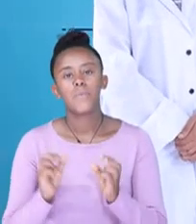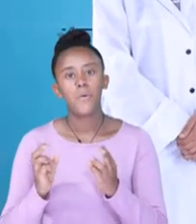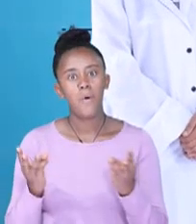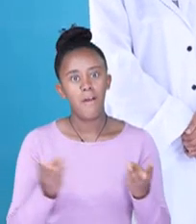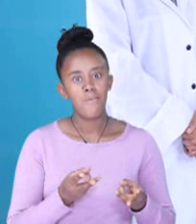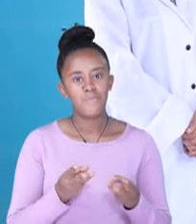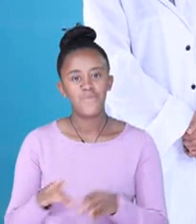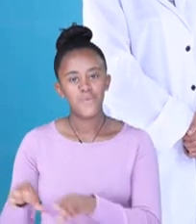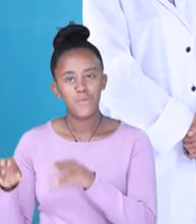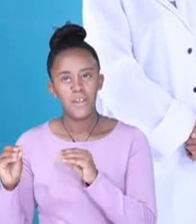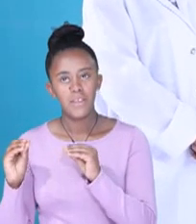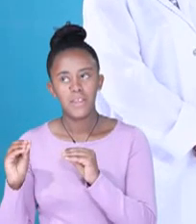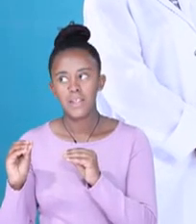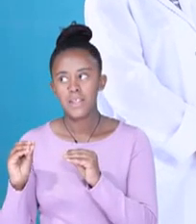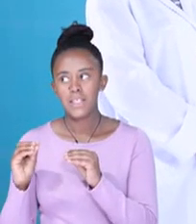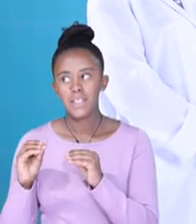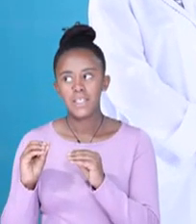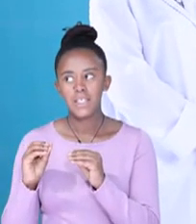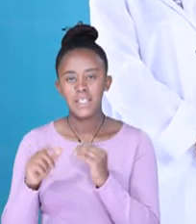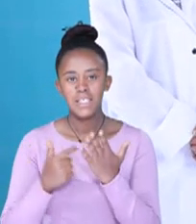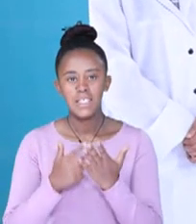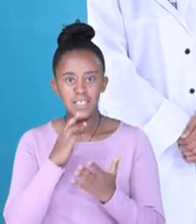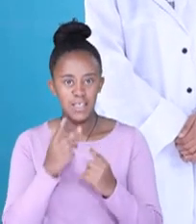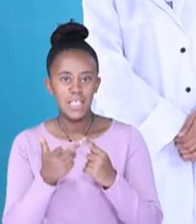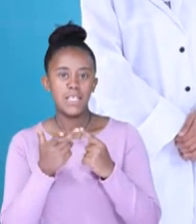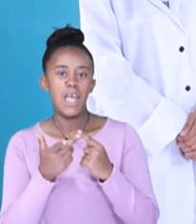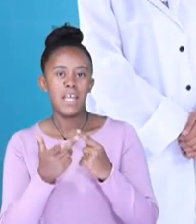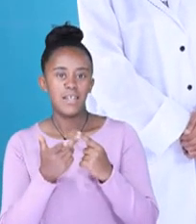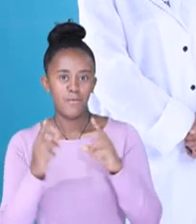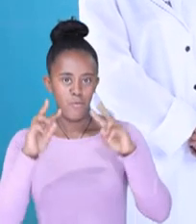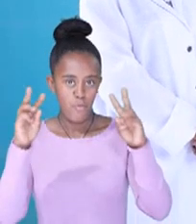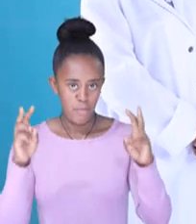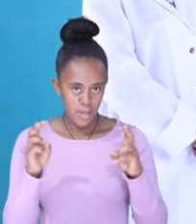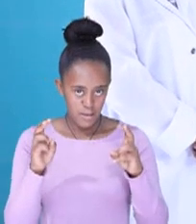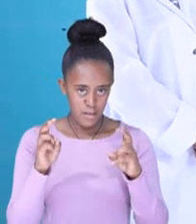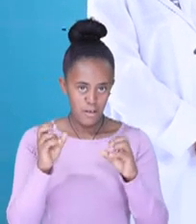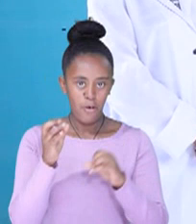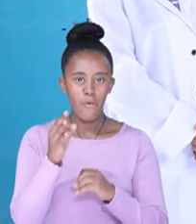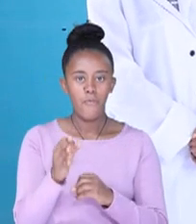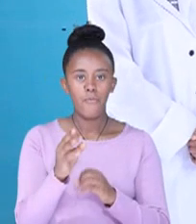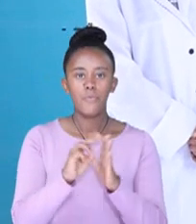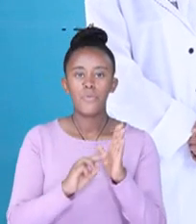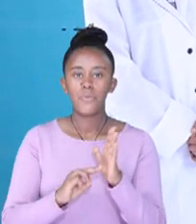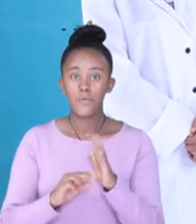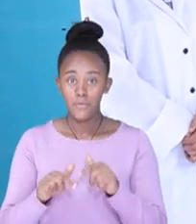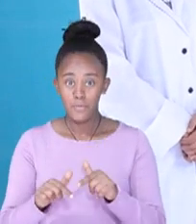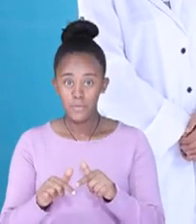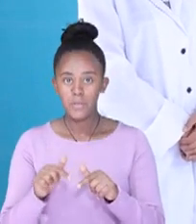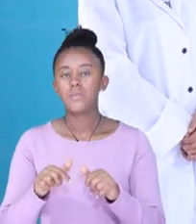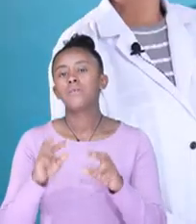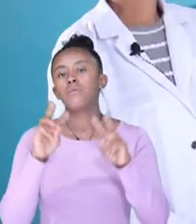Welcome students. This is our third topic of the unit. In